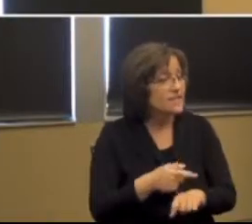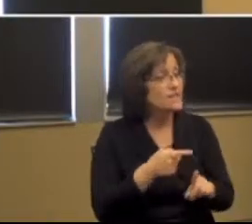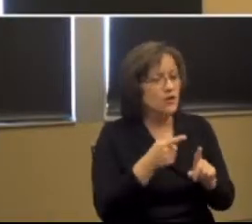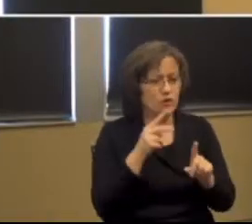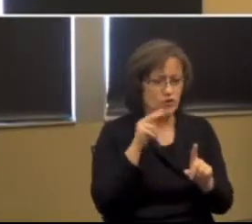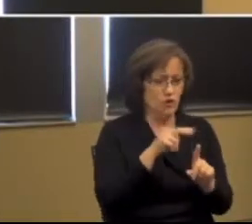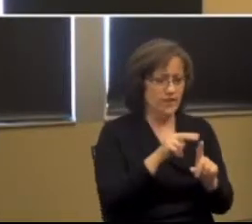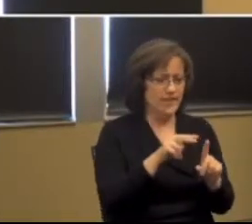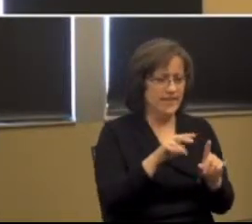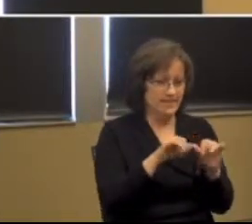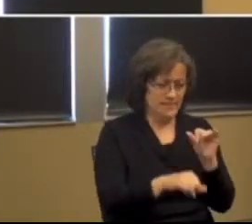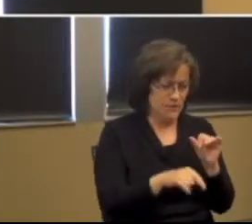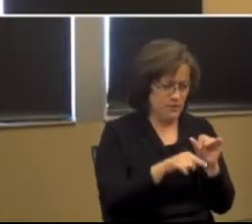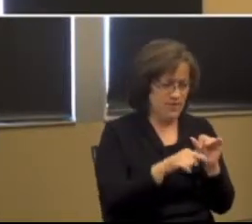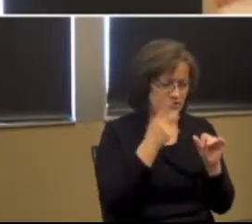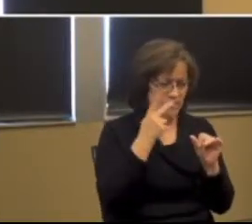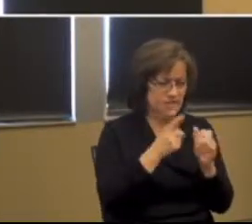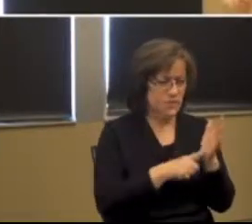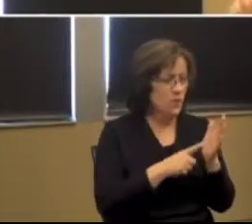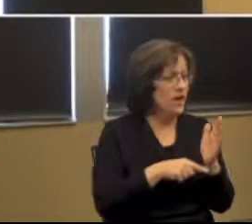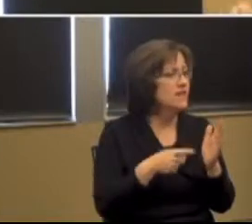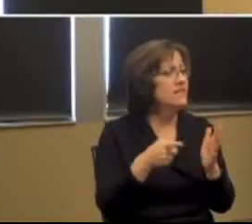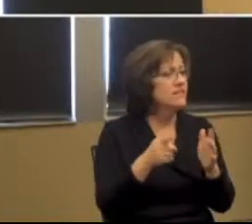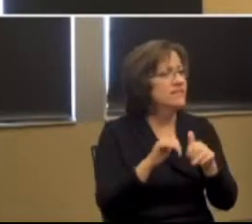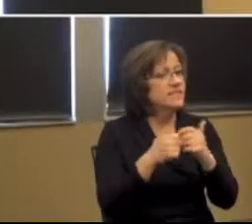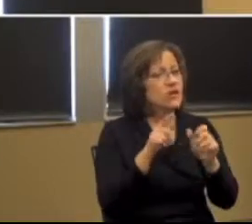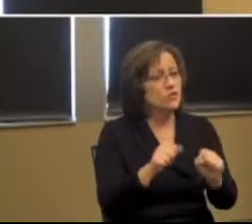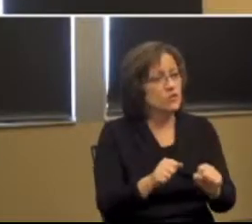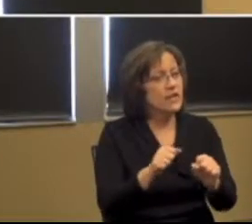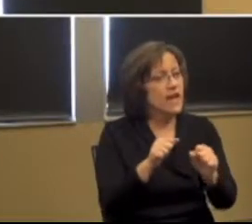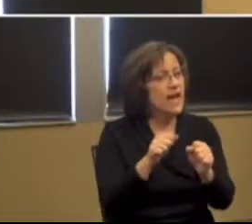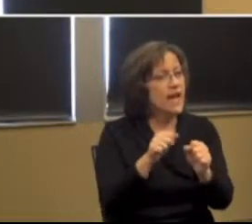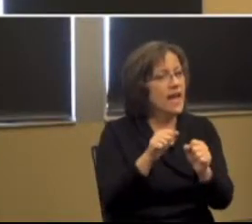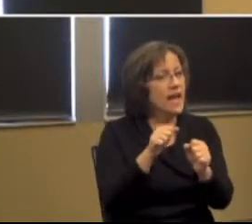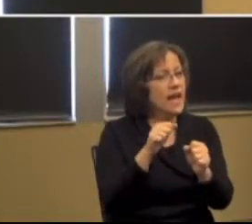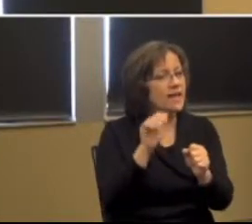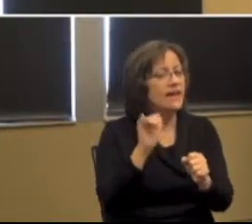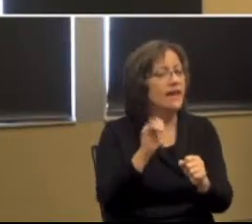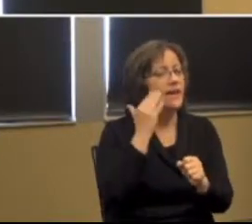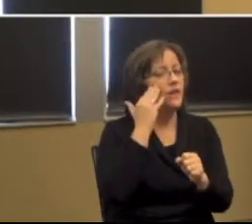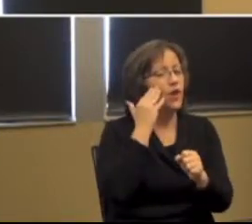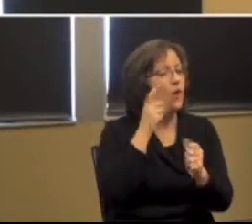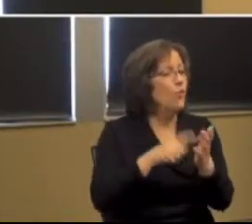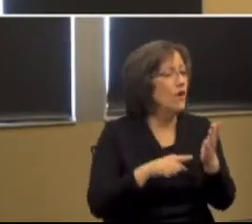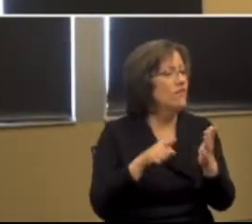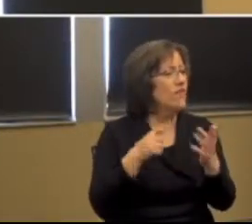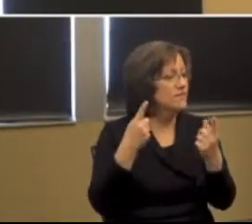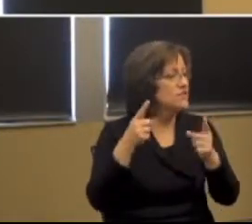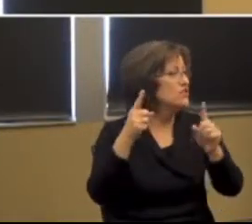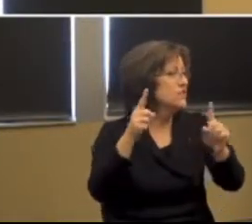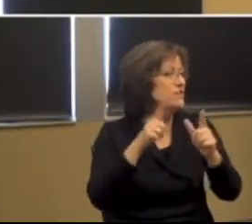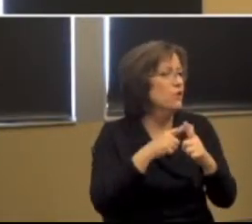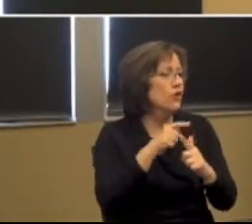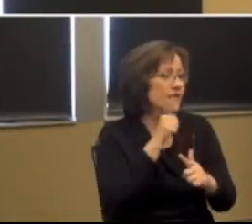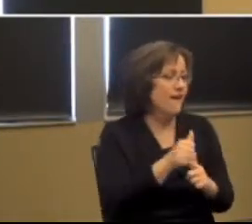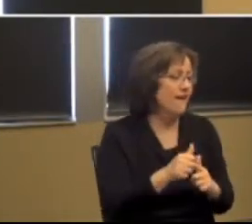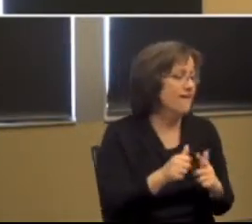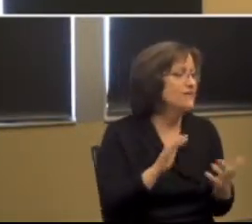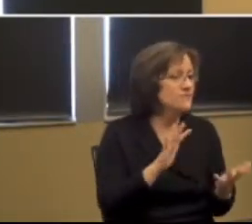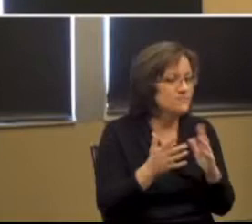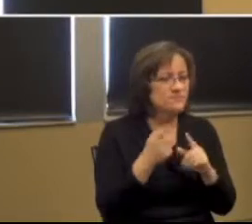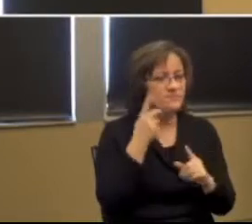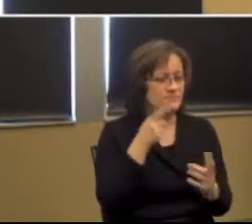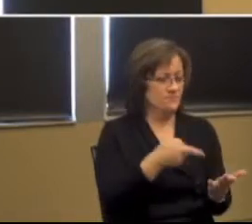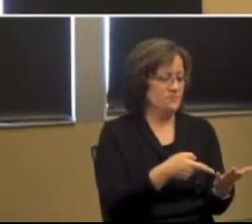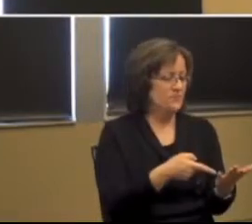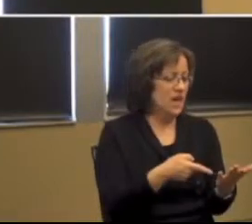that permanent product to see what it is, and that's how you can take your data. But you look at that activity, and if you see, oh, they missed